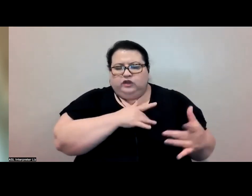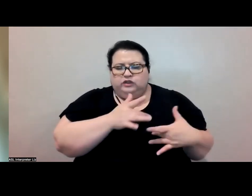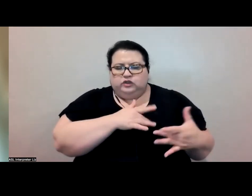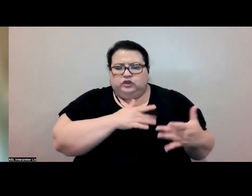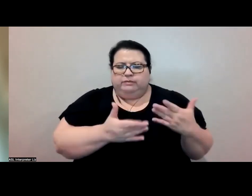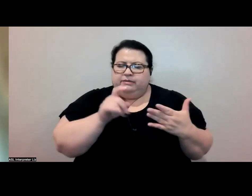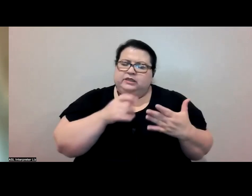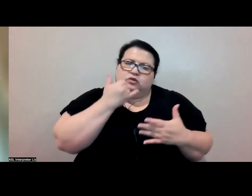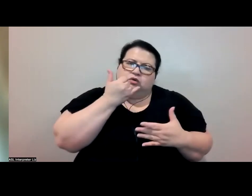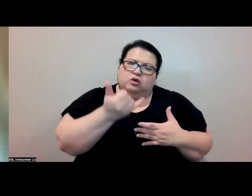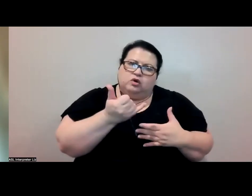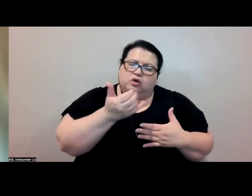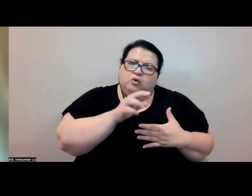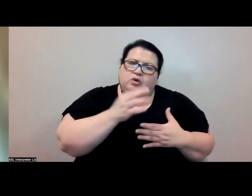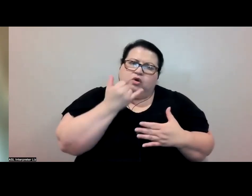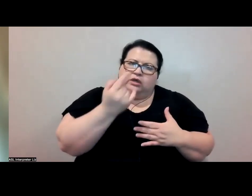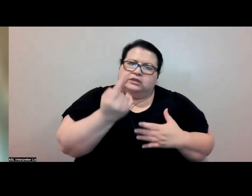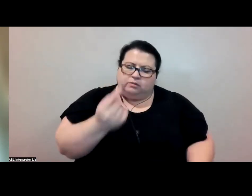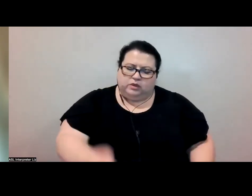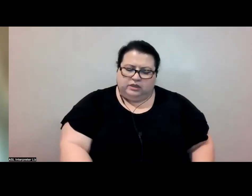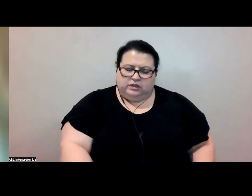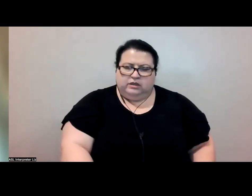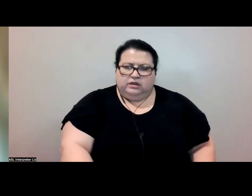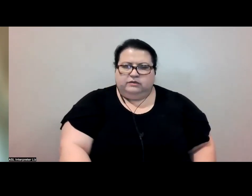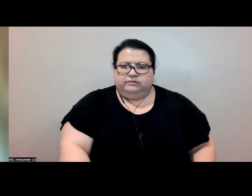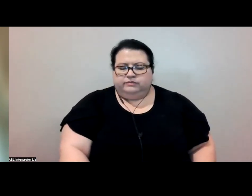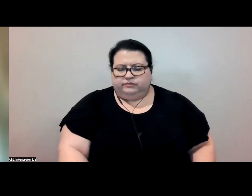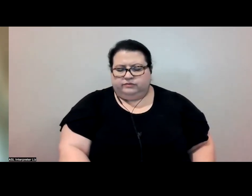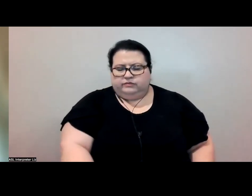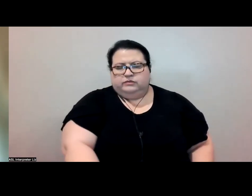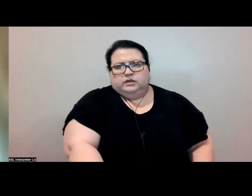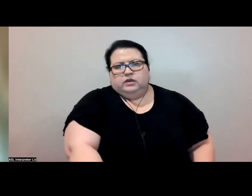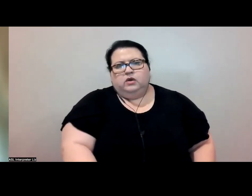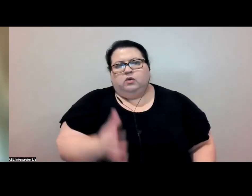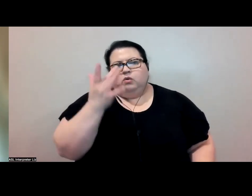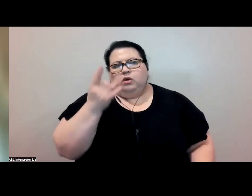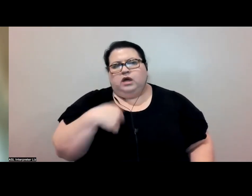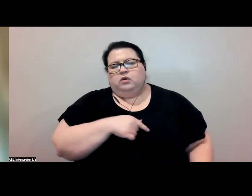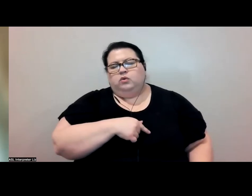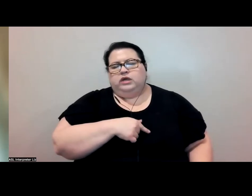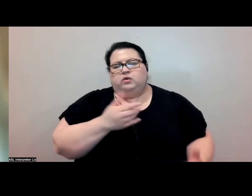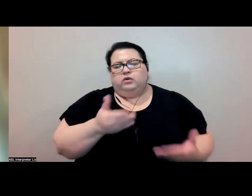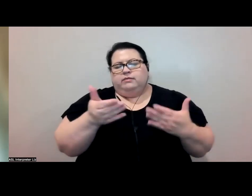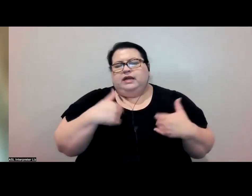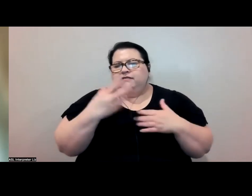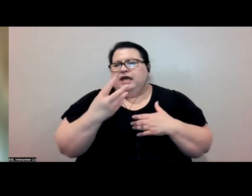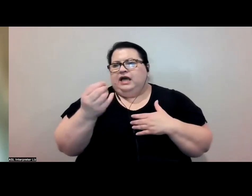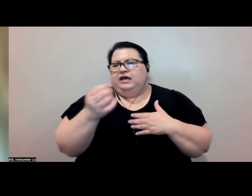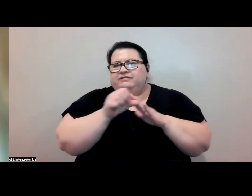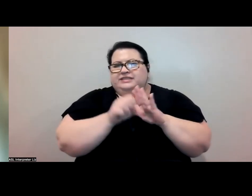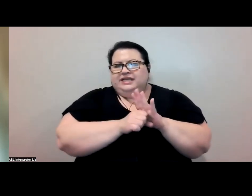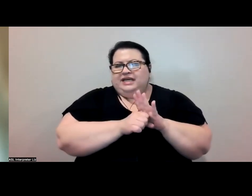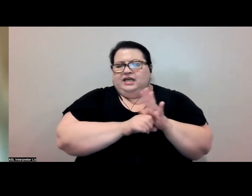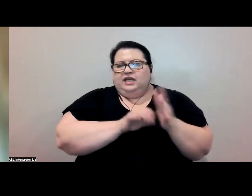try to call someone. But that's why we always recommend having an out-of-state contact, as the long distance